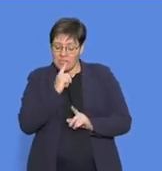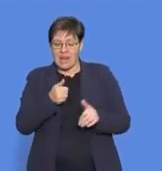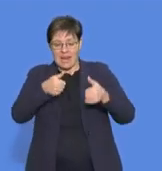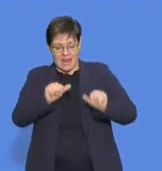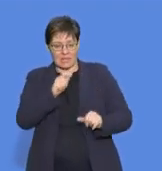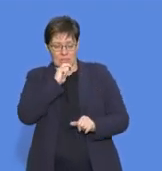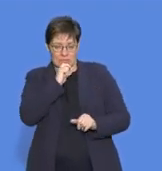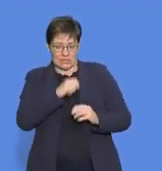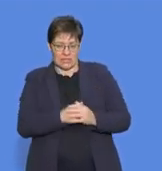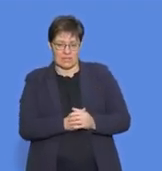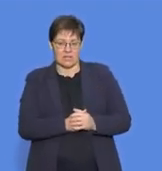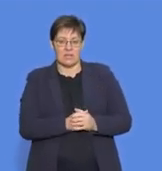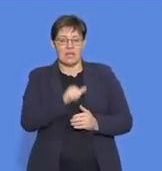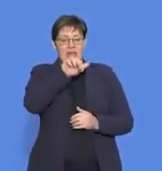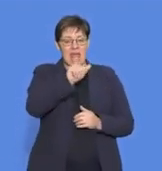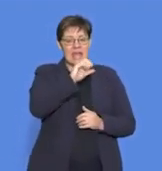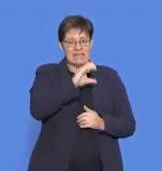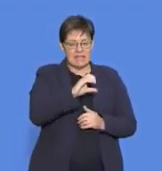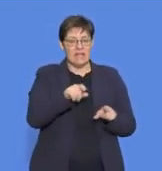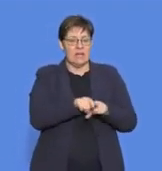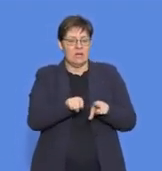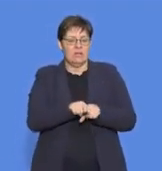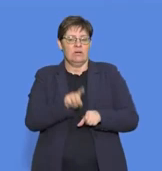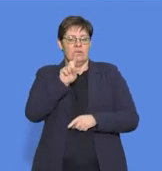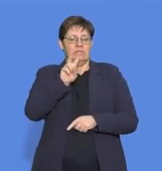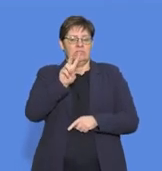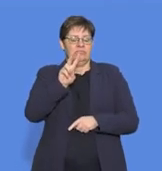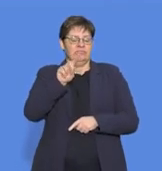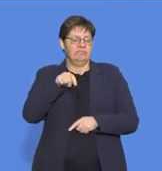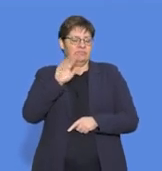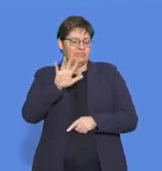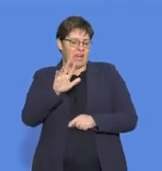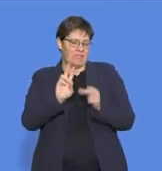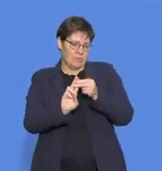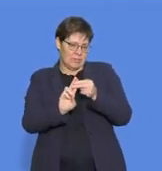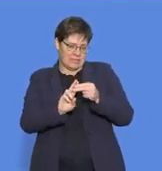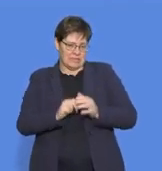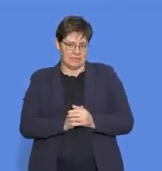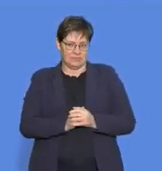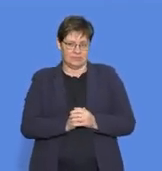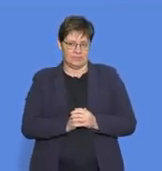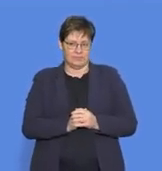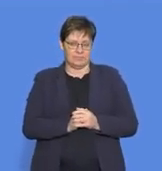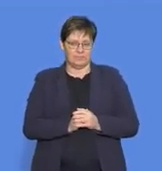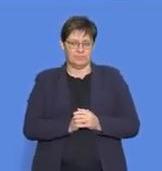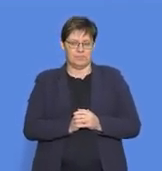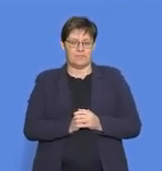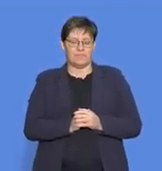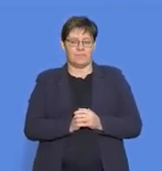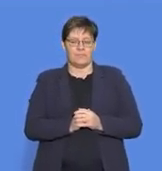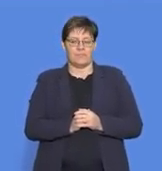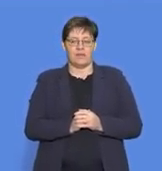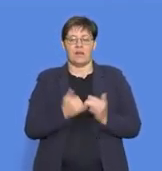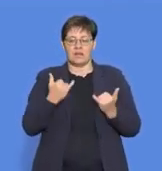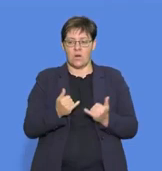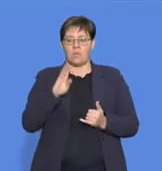step. So AC will be about 12,5 units. We need to